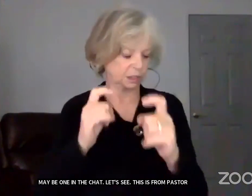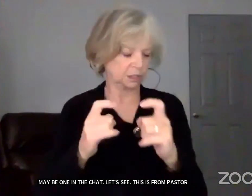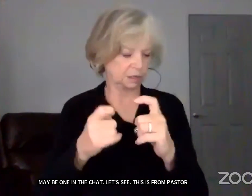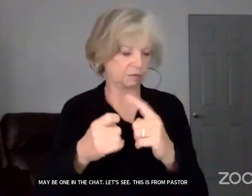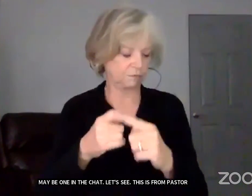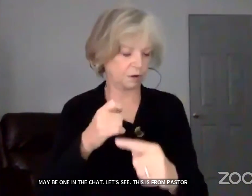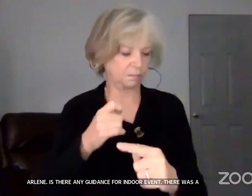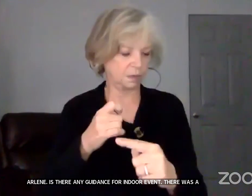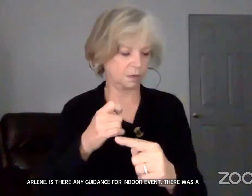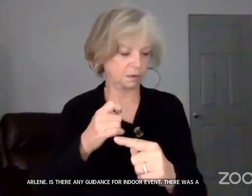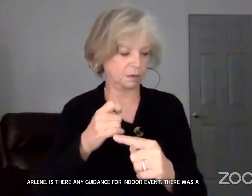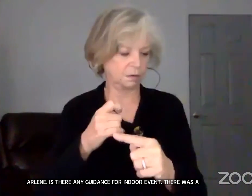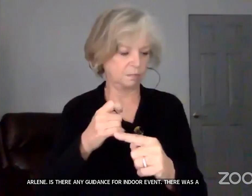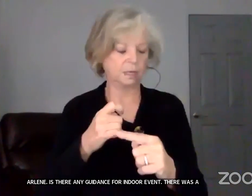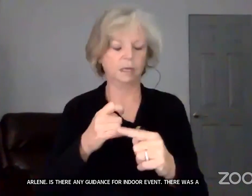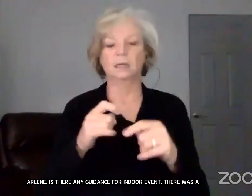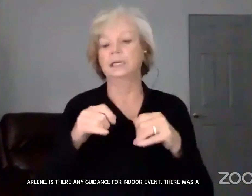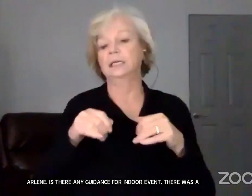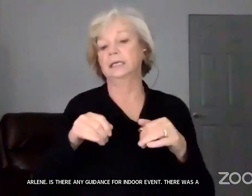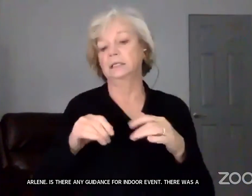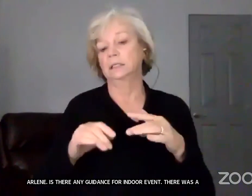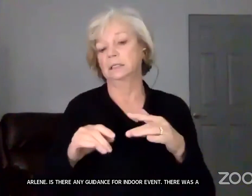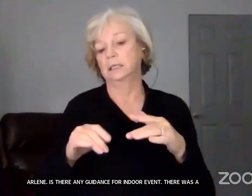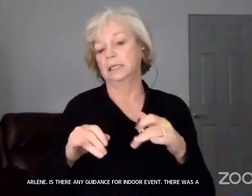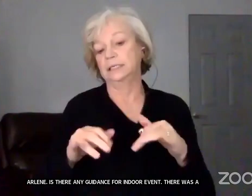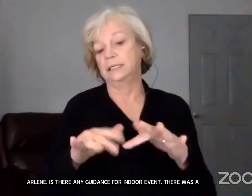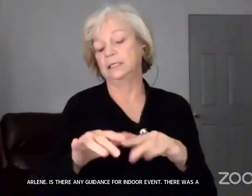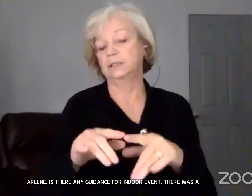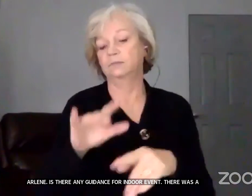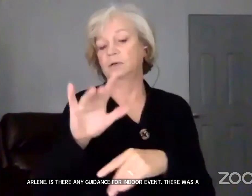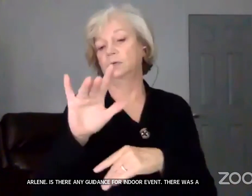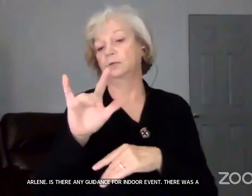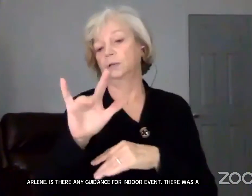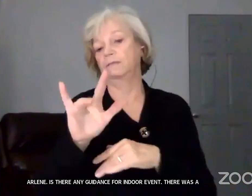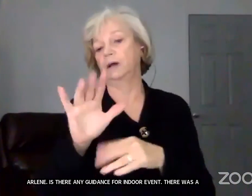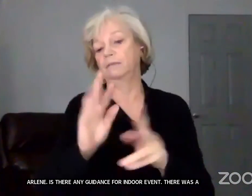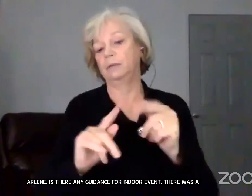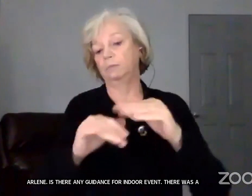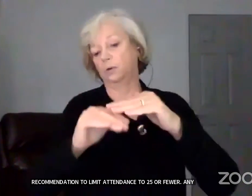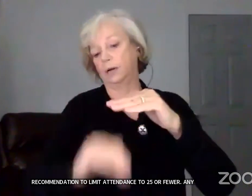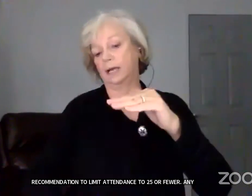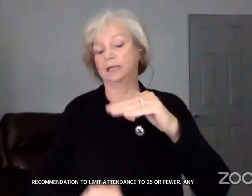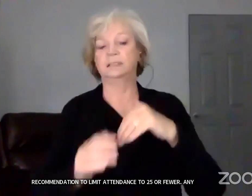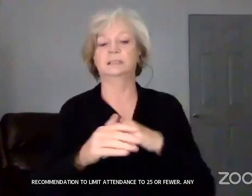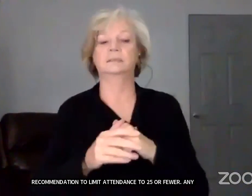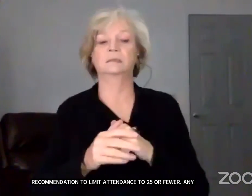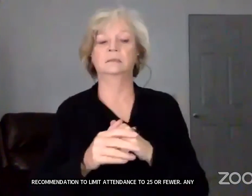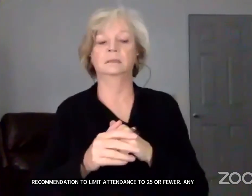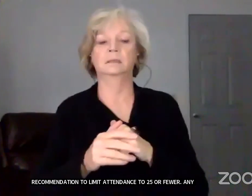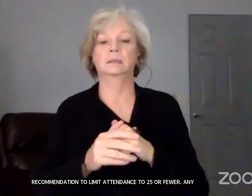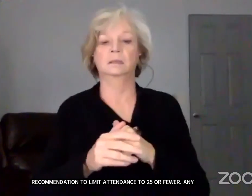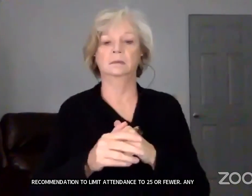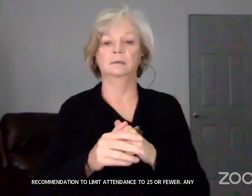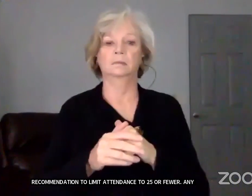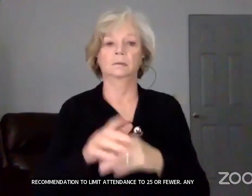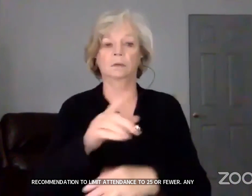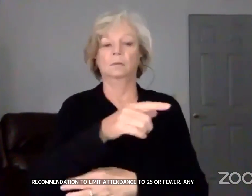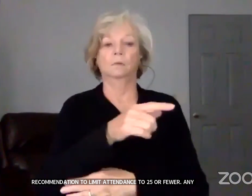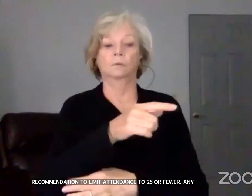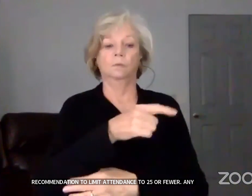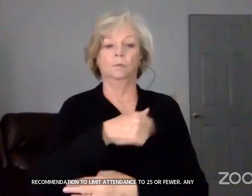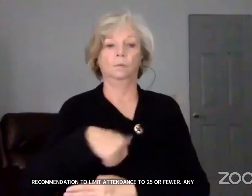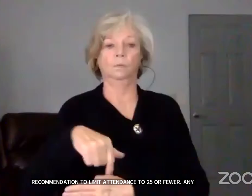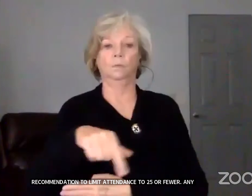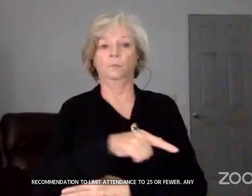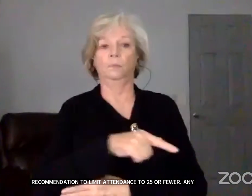to 25 or fewer. Any comments on that? Yeah, so we haven't, neither us nor the